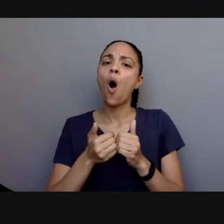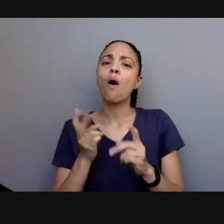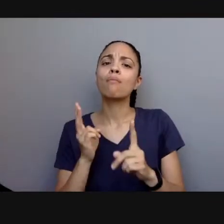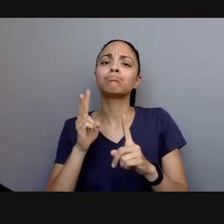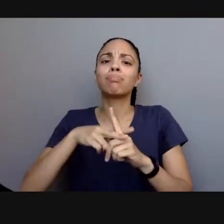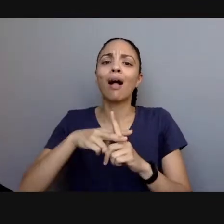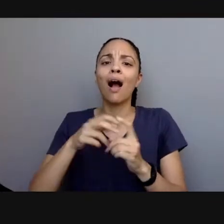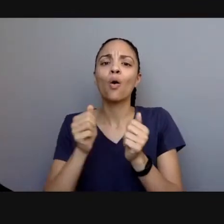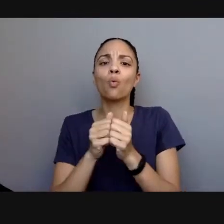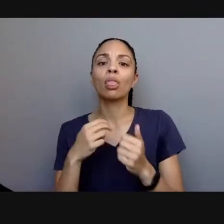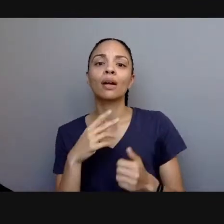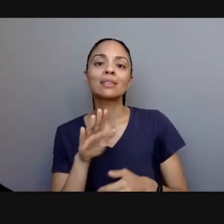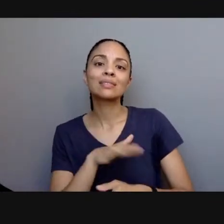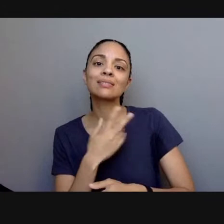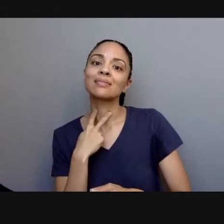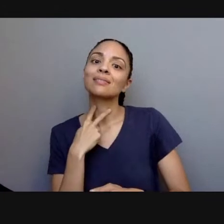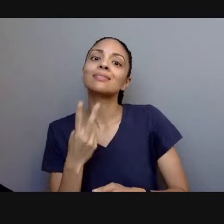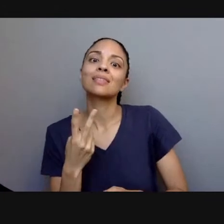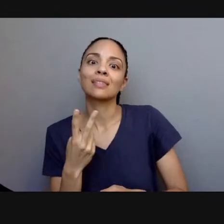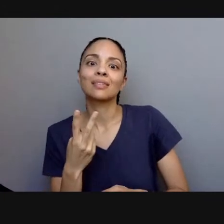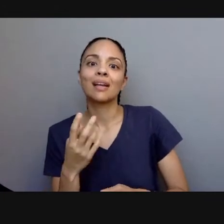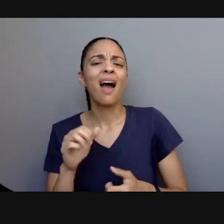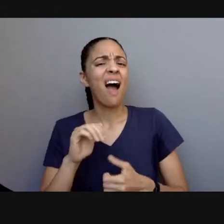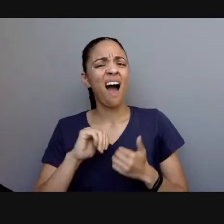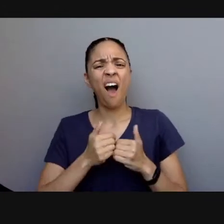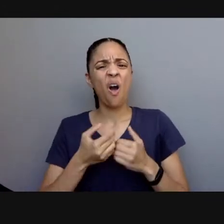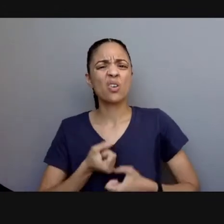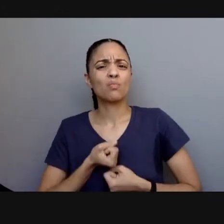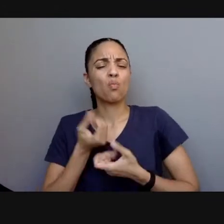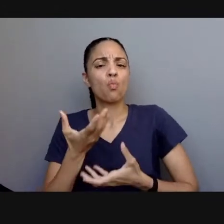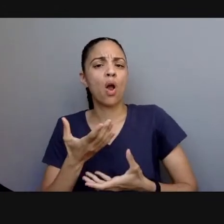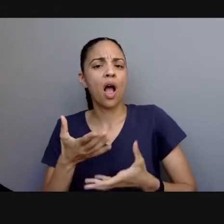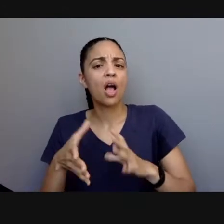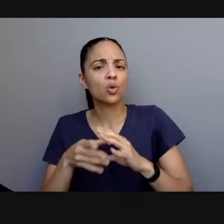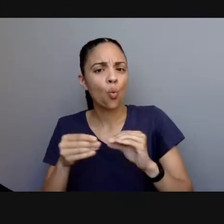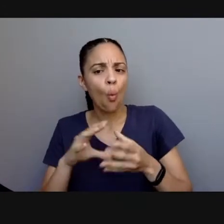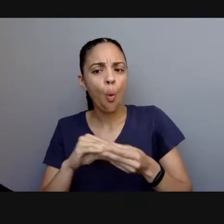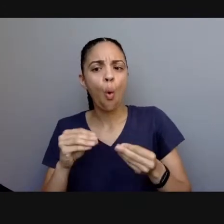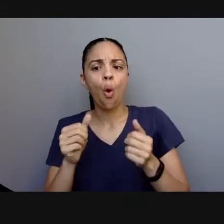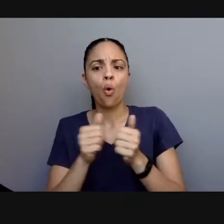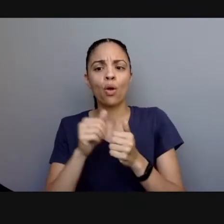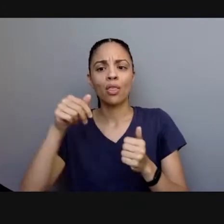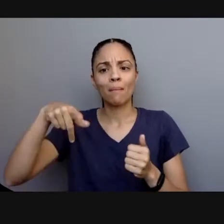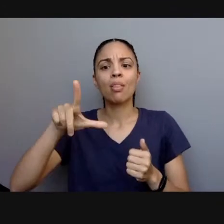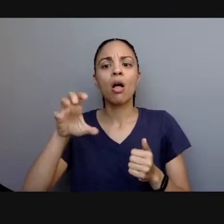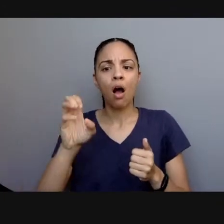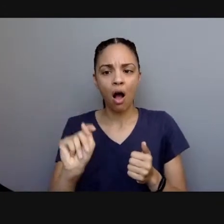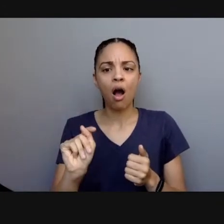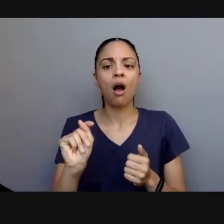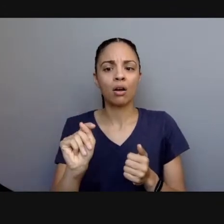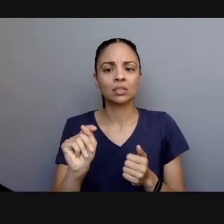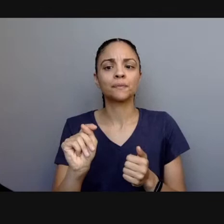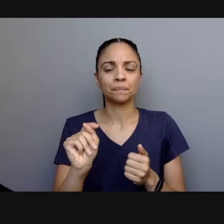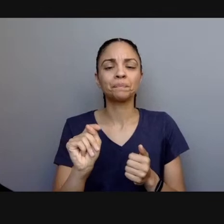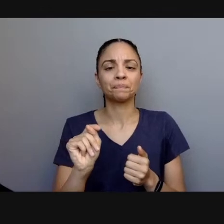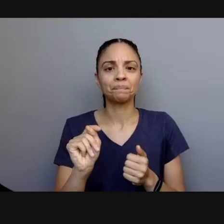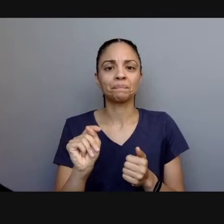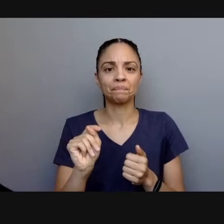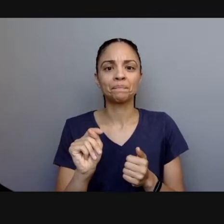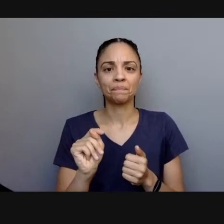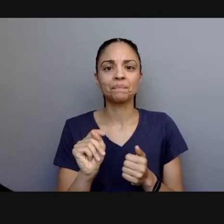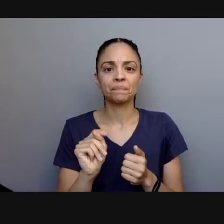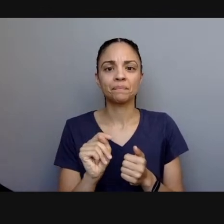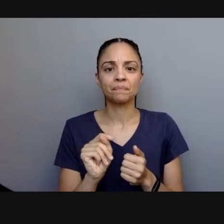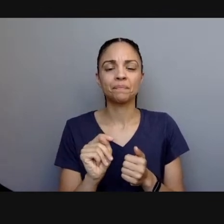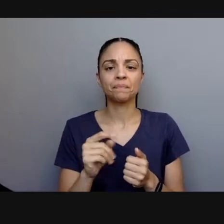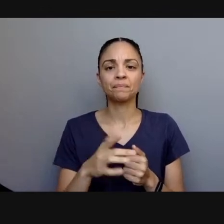the plot and the structure of a story and therefore my place in it. And then how to tap into emotions in real time to deliver something that is